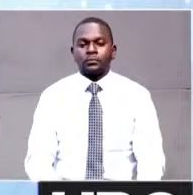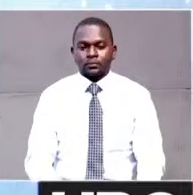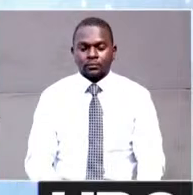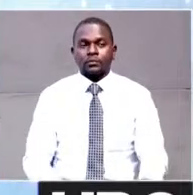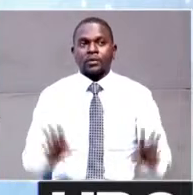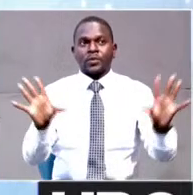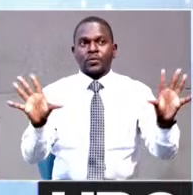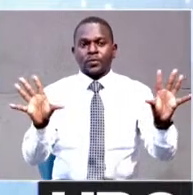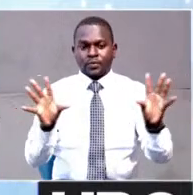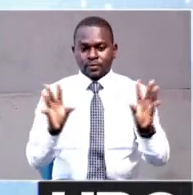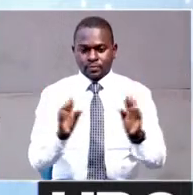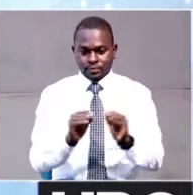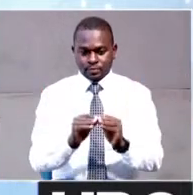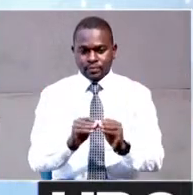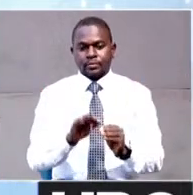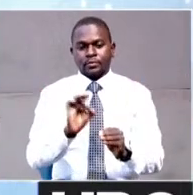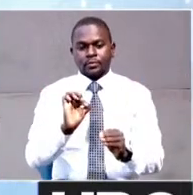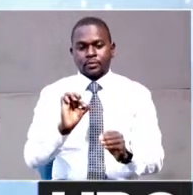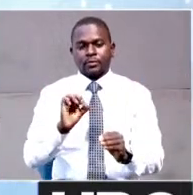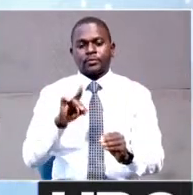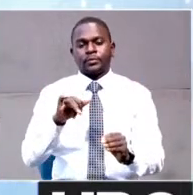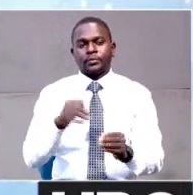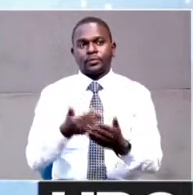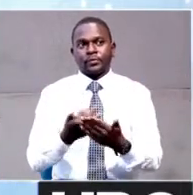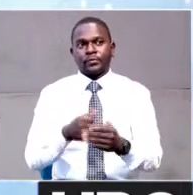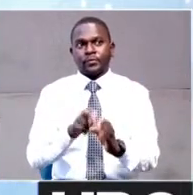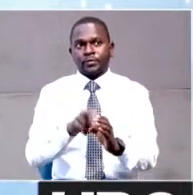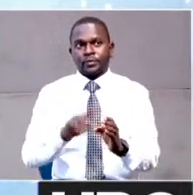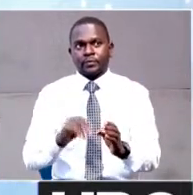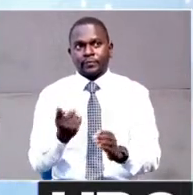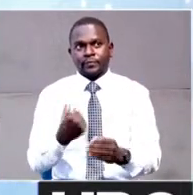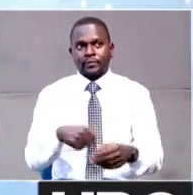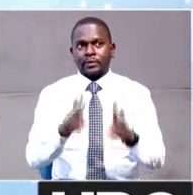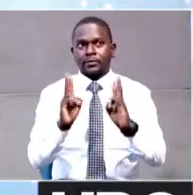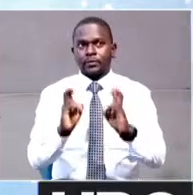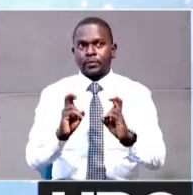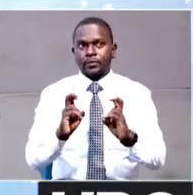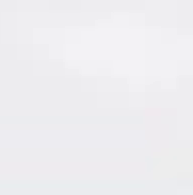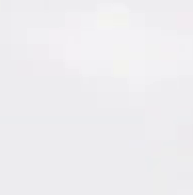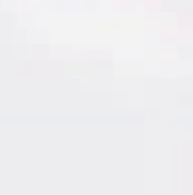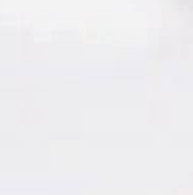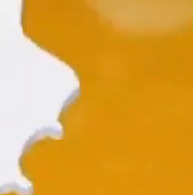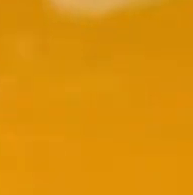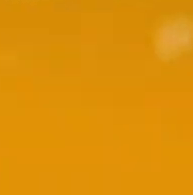And that brings us to the end of our 8 o'clock edition. But before we sign out, let's take a look at our top stories.